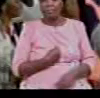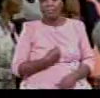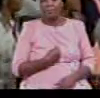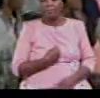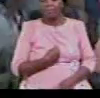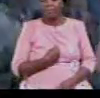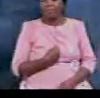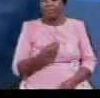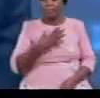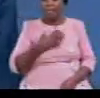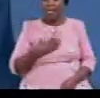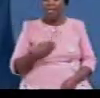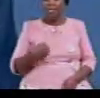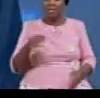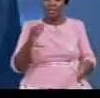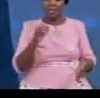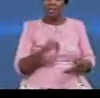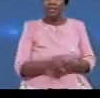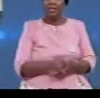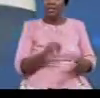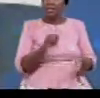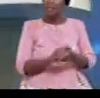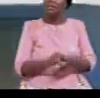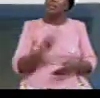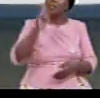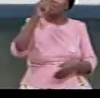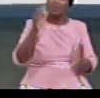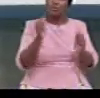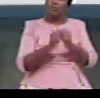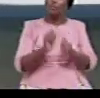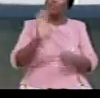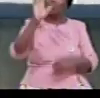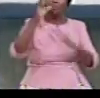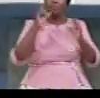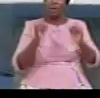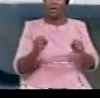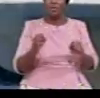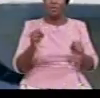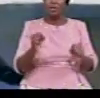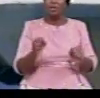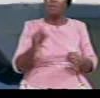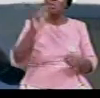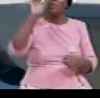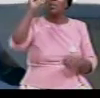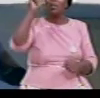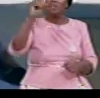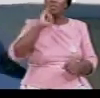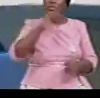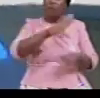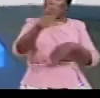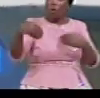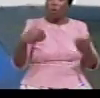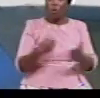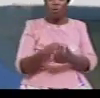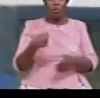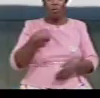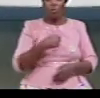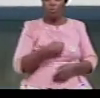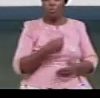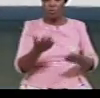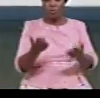And that he, with his power, is all we want.